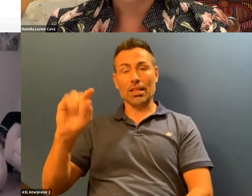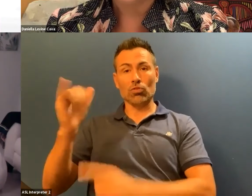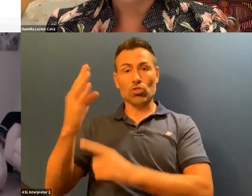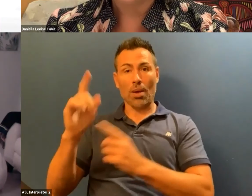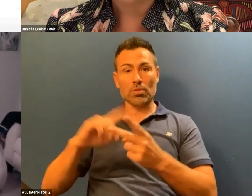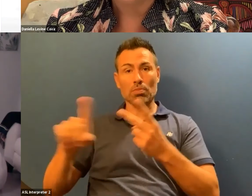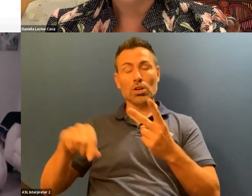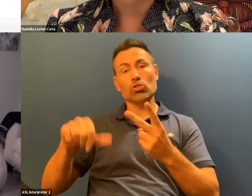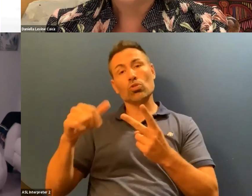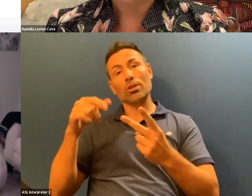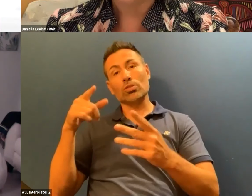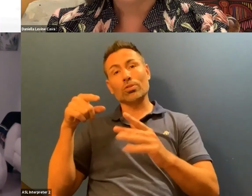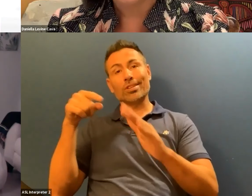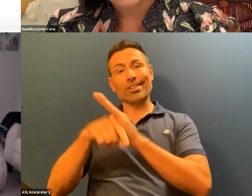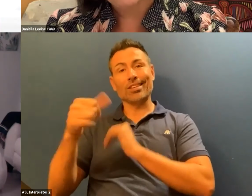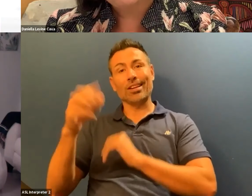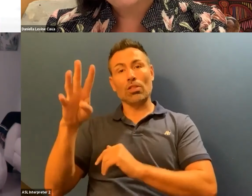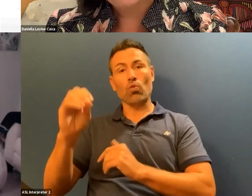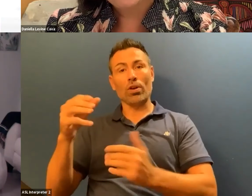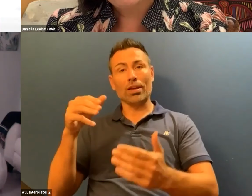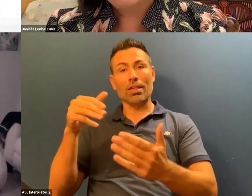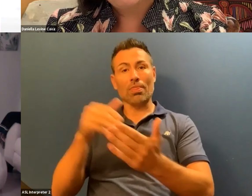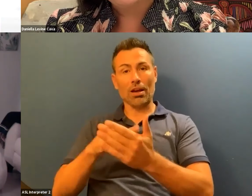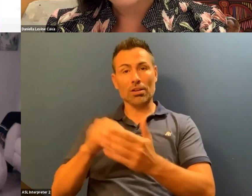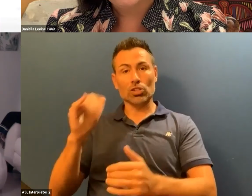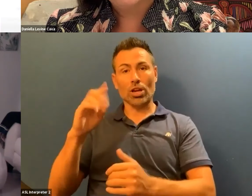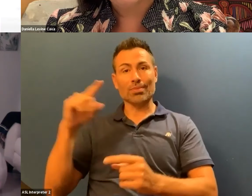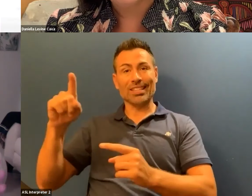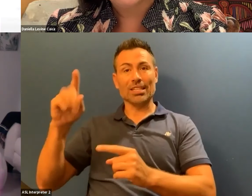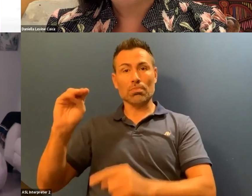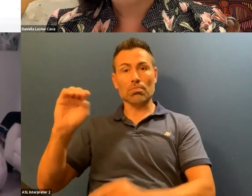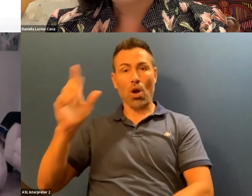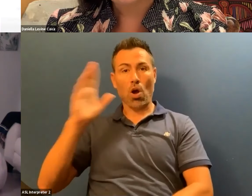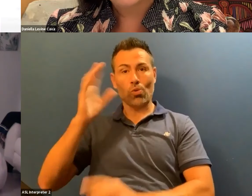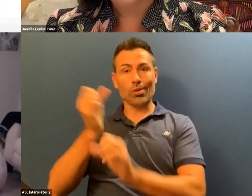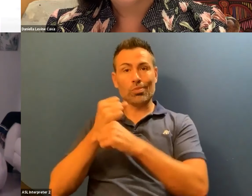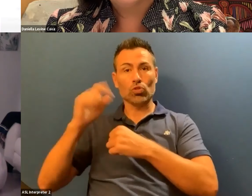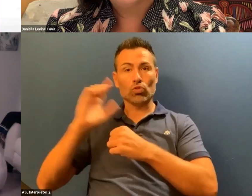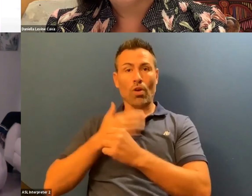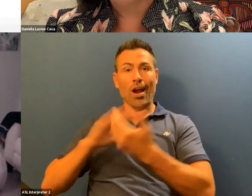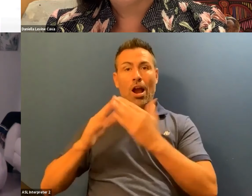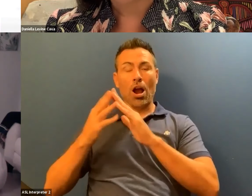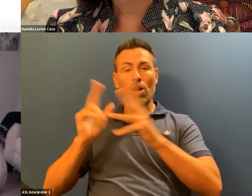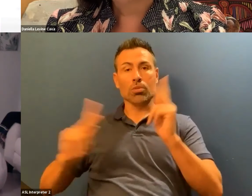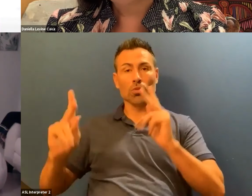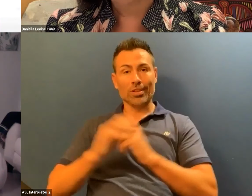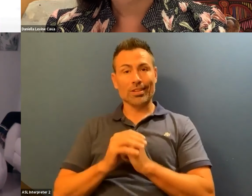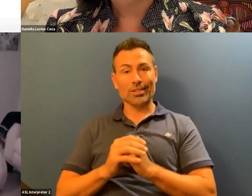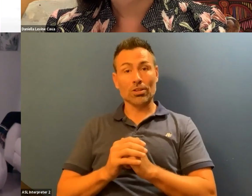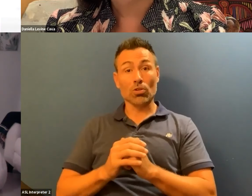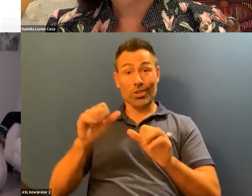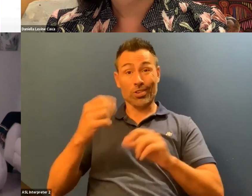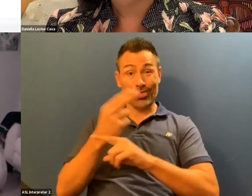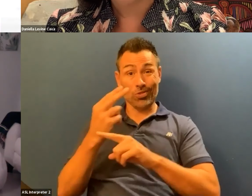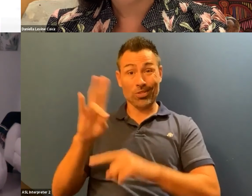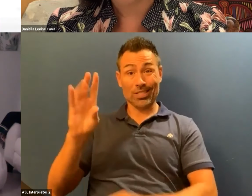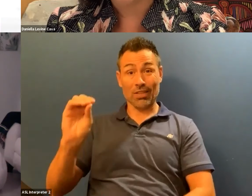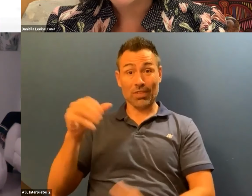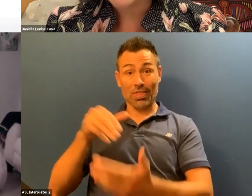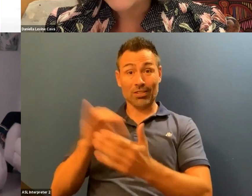that perhaps this mall would have been able to produce in our community. So, you know, 70,000, we could use those 70,000 jobs